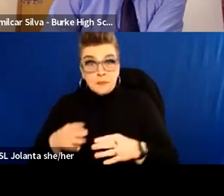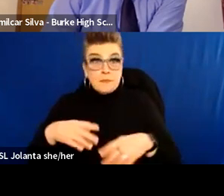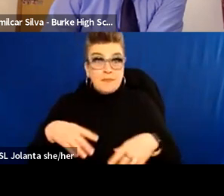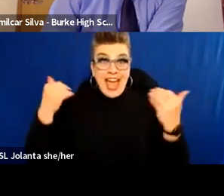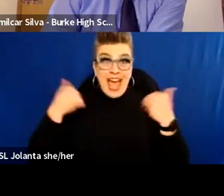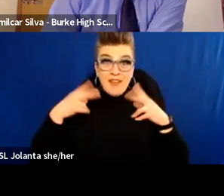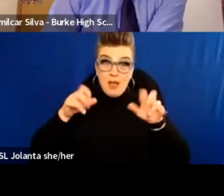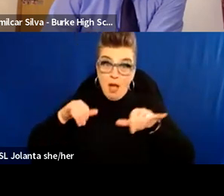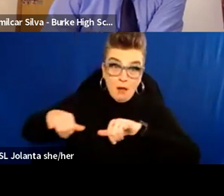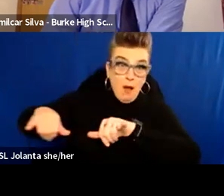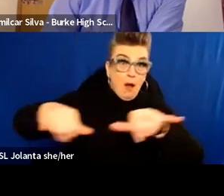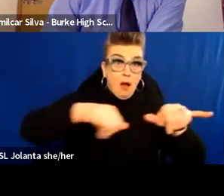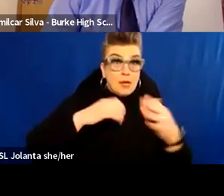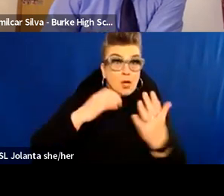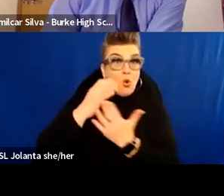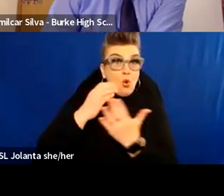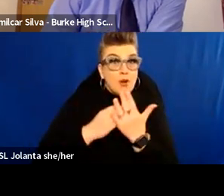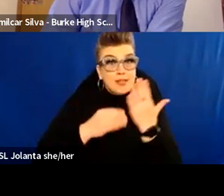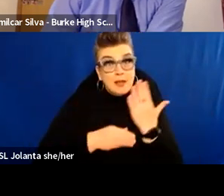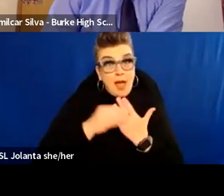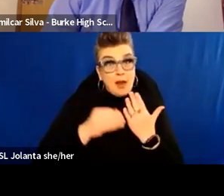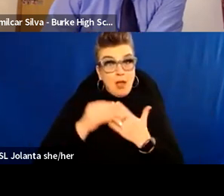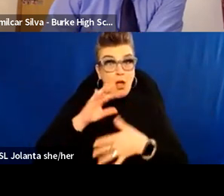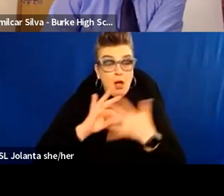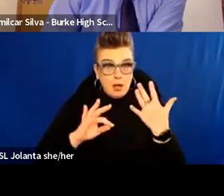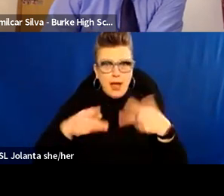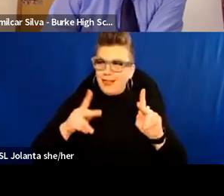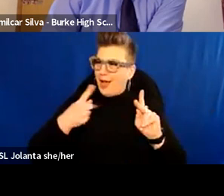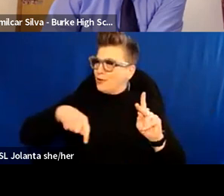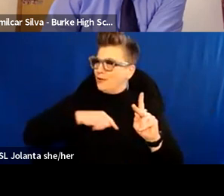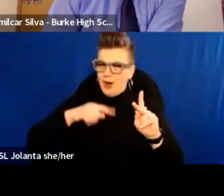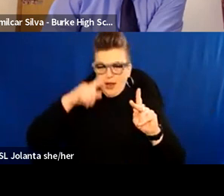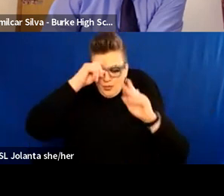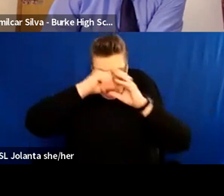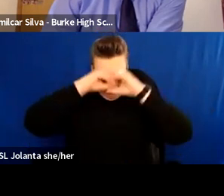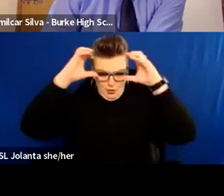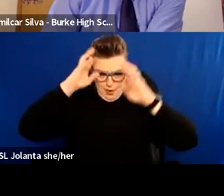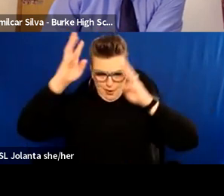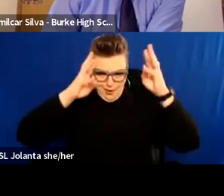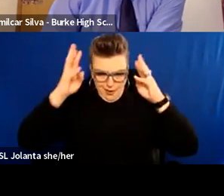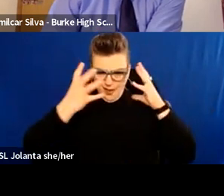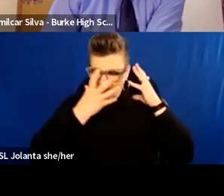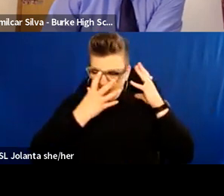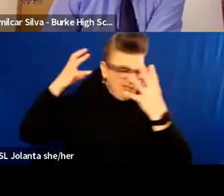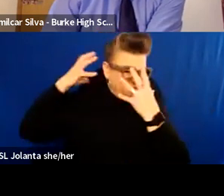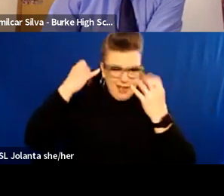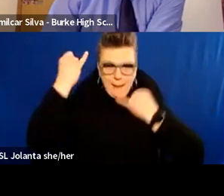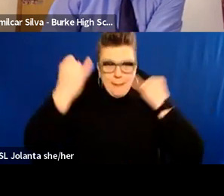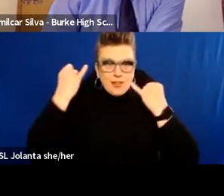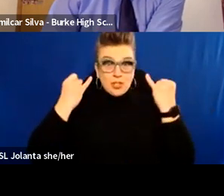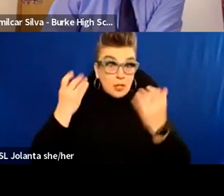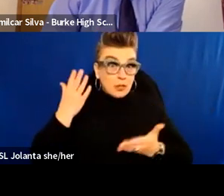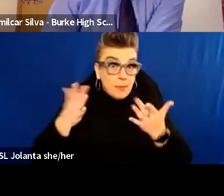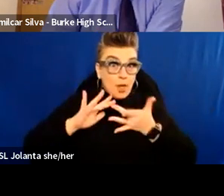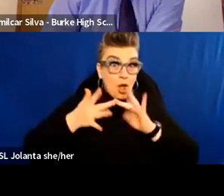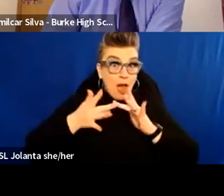to then begin to think more creatively as we think about reimagining high school in the future around online courses